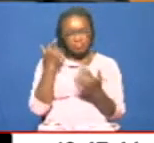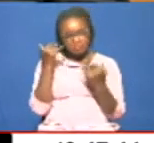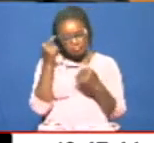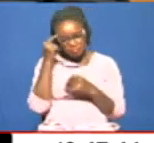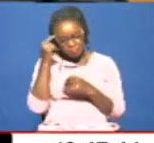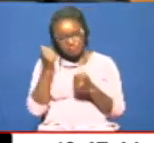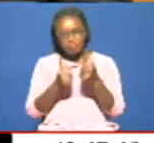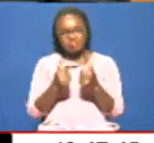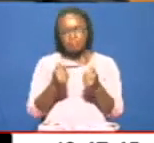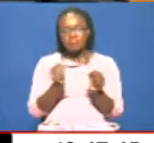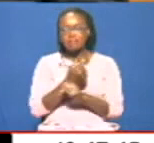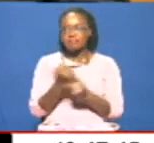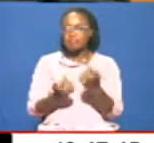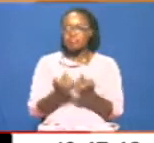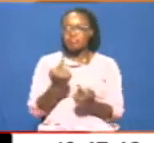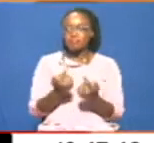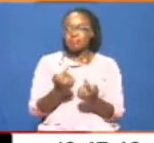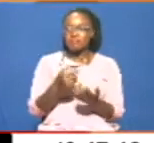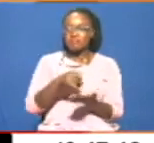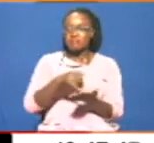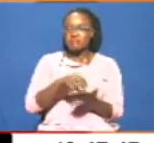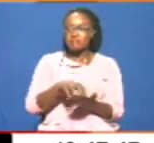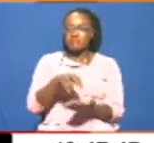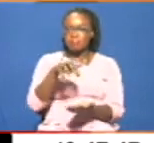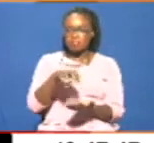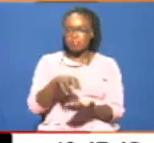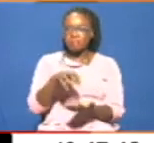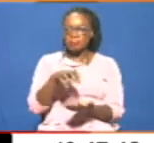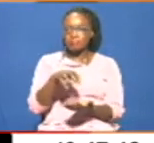that stove cannot make, including baking. So